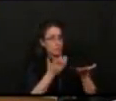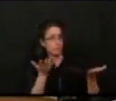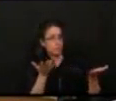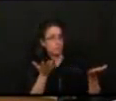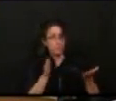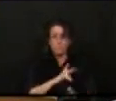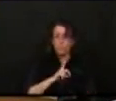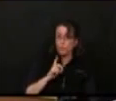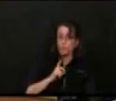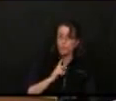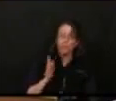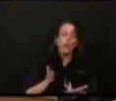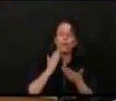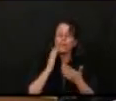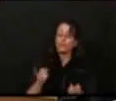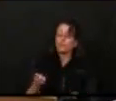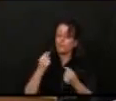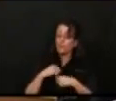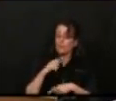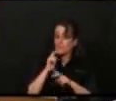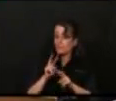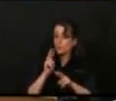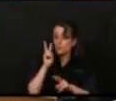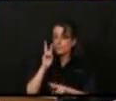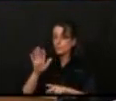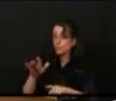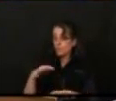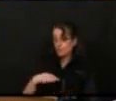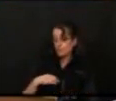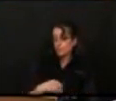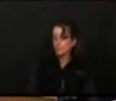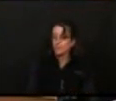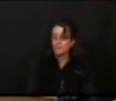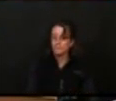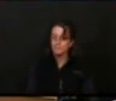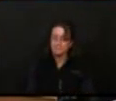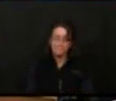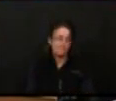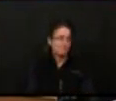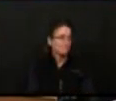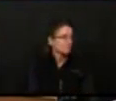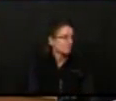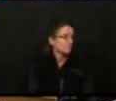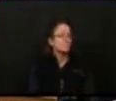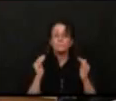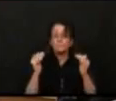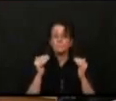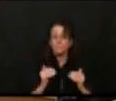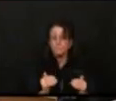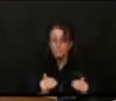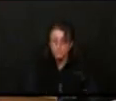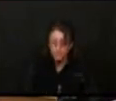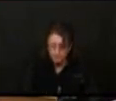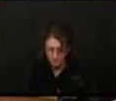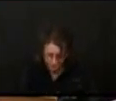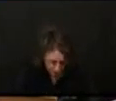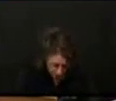board? Well, thank you very much for coming. We'll look forward to seeing the application. Okay. Thank you. The next matter on the